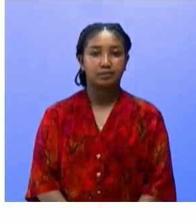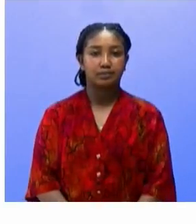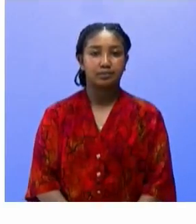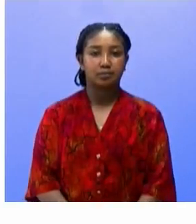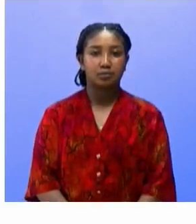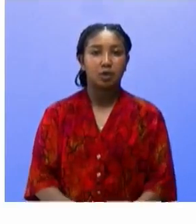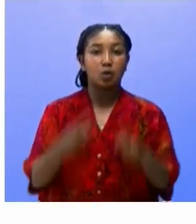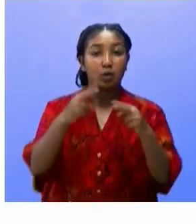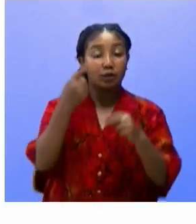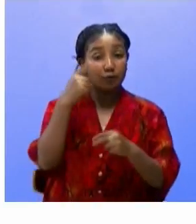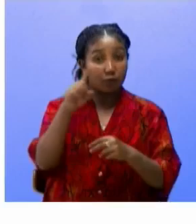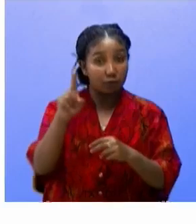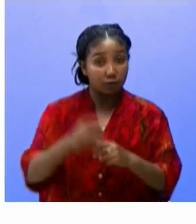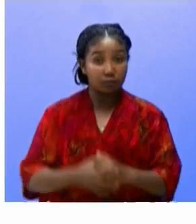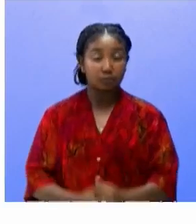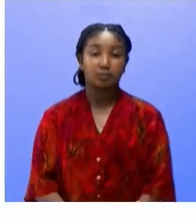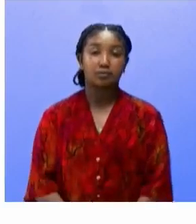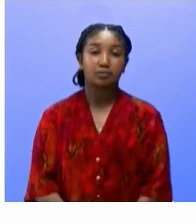for